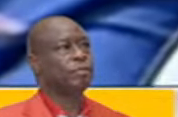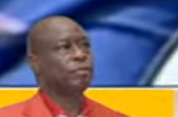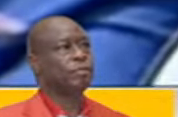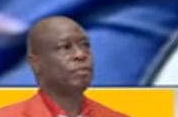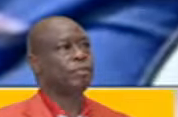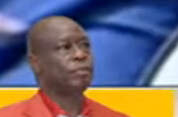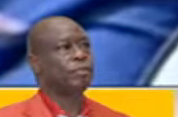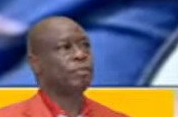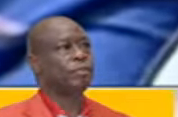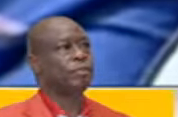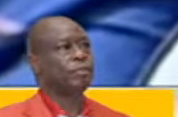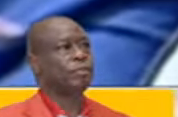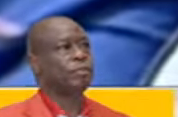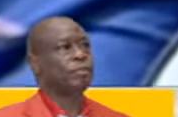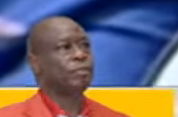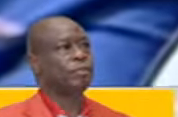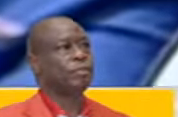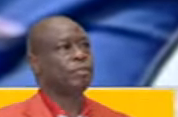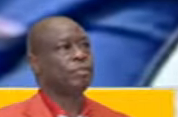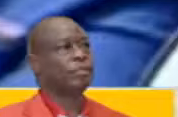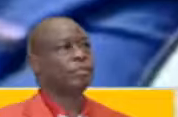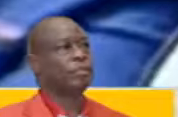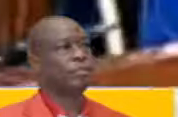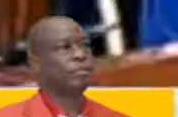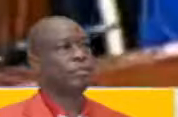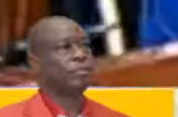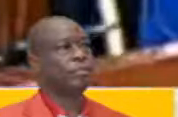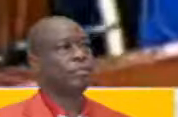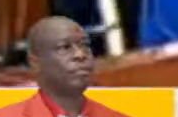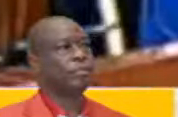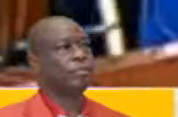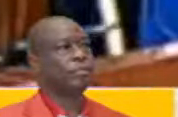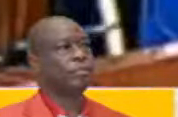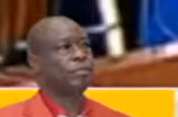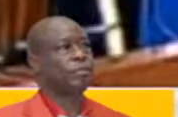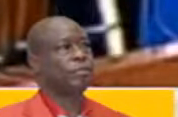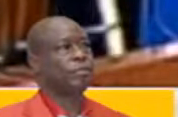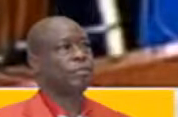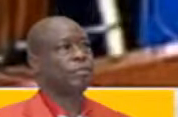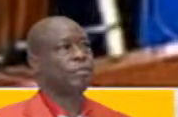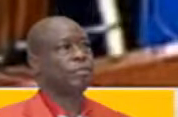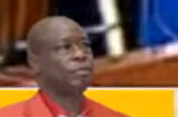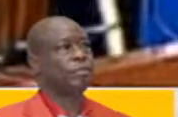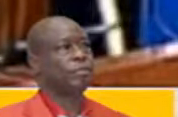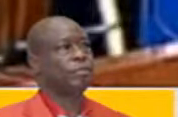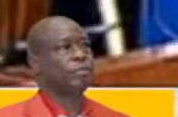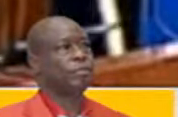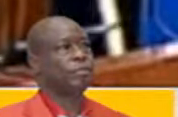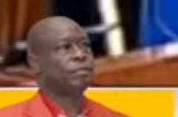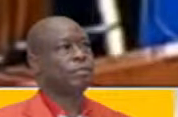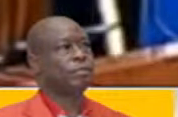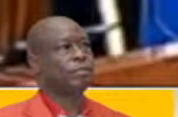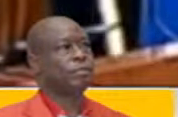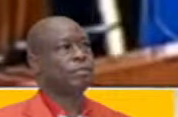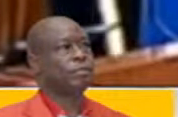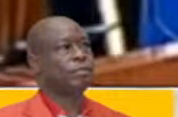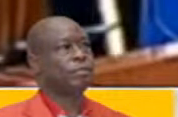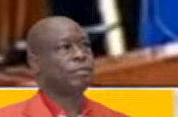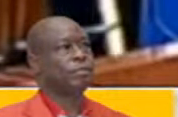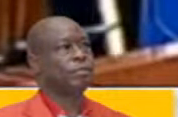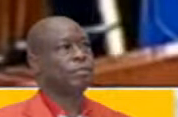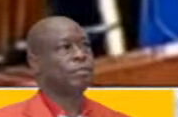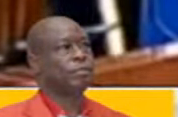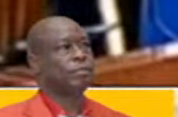Begin the bulletin with the war on the judiciary, where Kenya Kwanza administration is making good on its threat, with the Deputy President